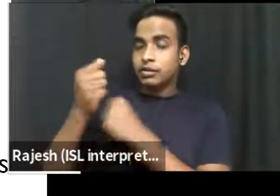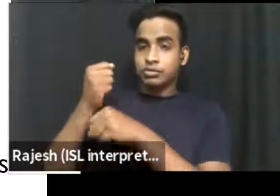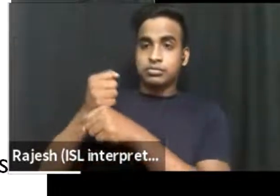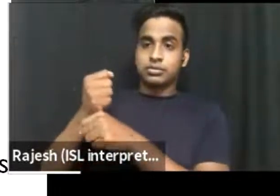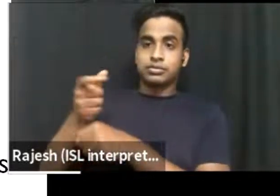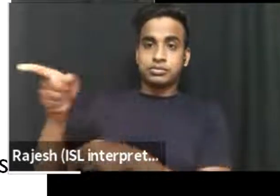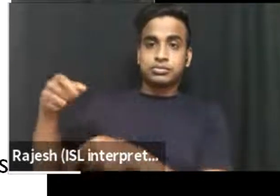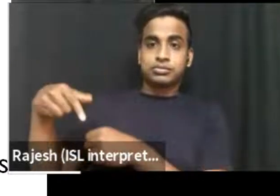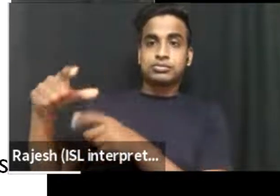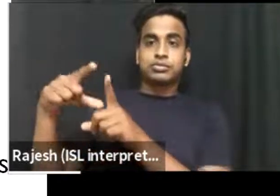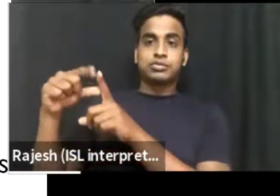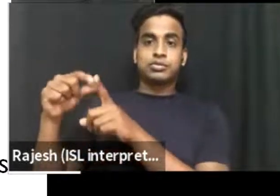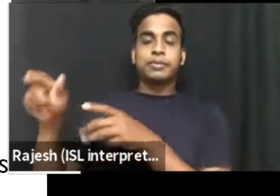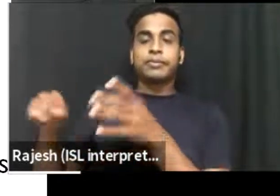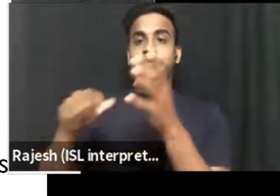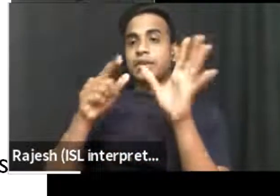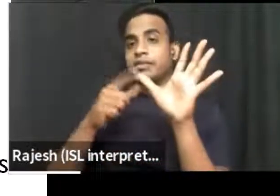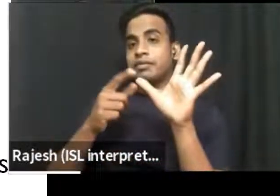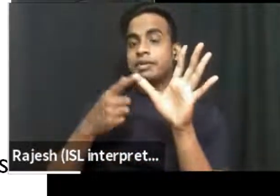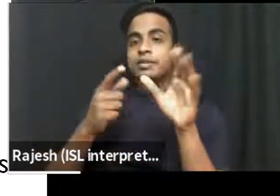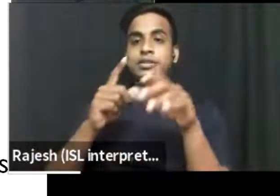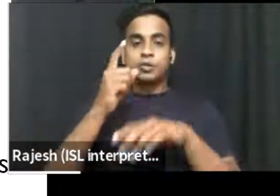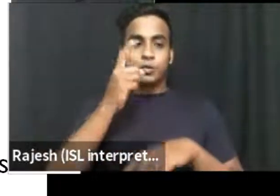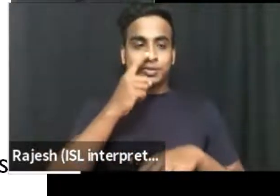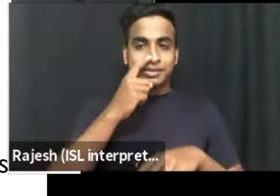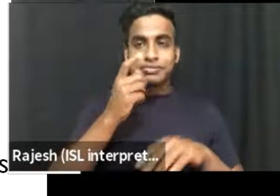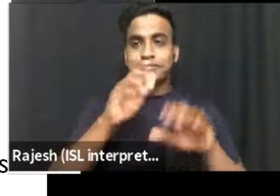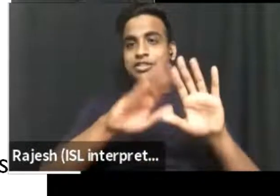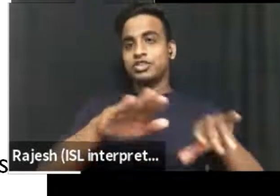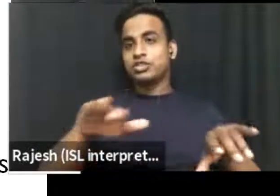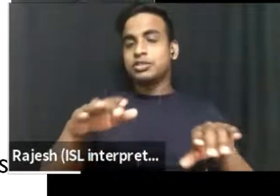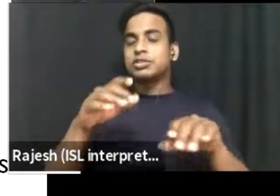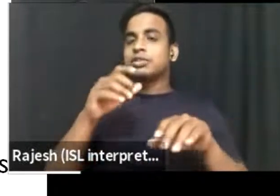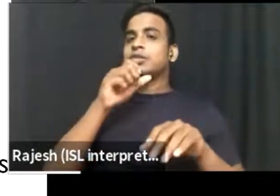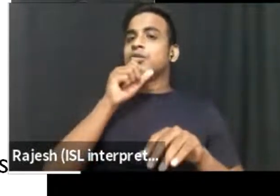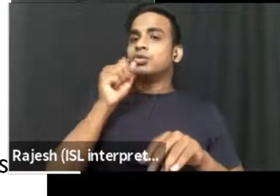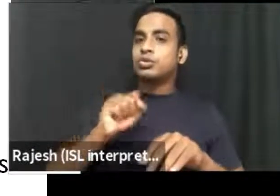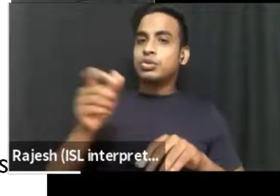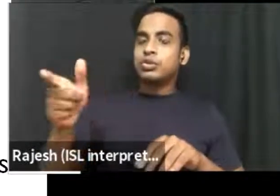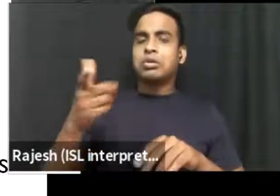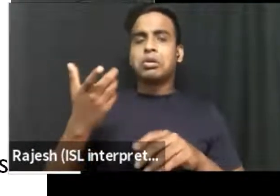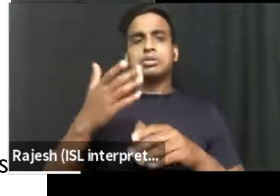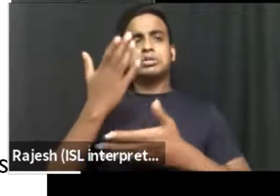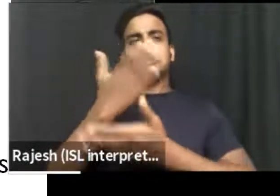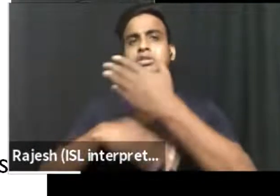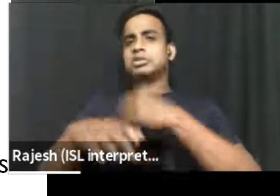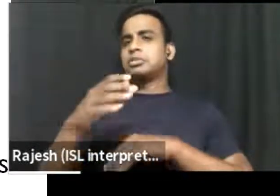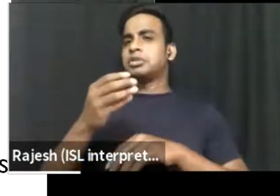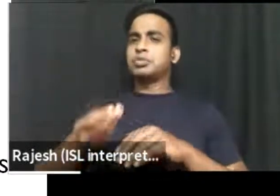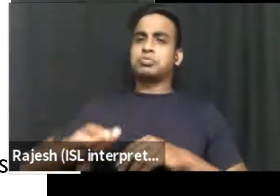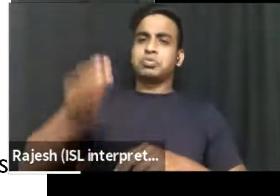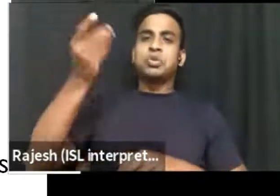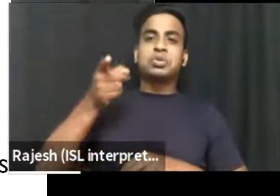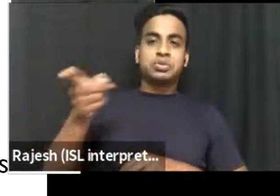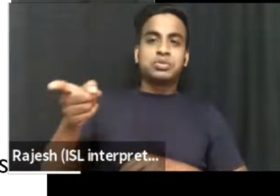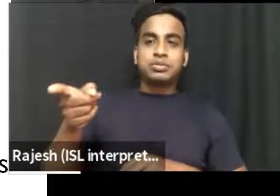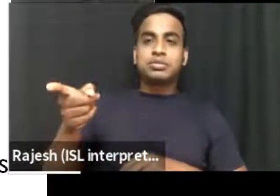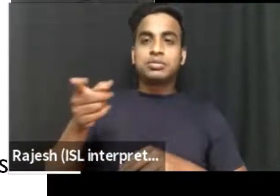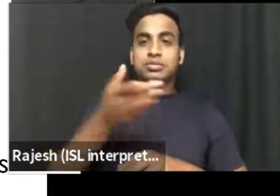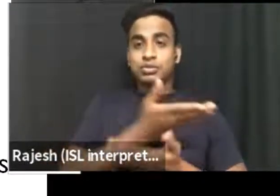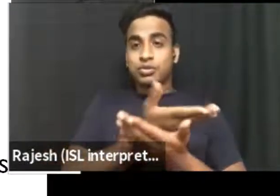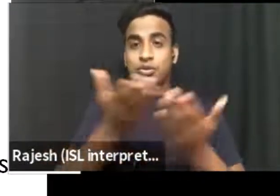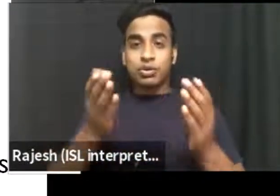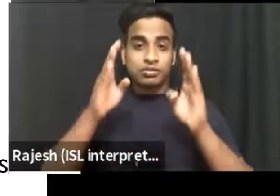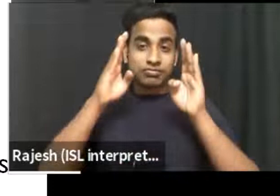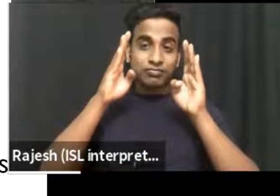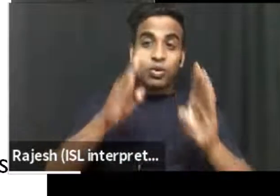we prioritize children, women, aged and severely disabled population? When we prioritize, certainly resource